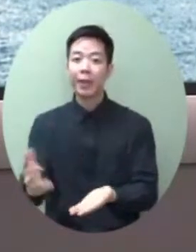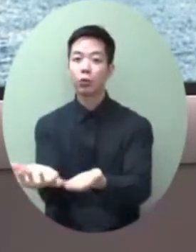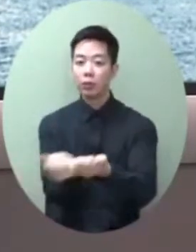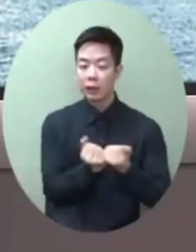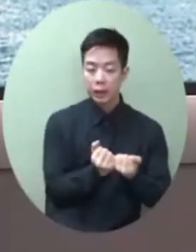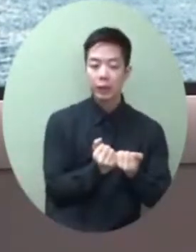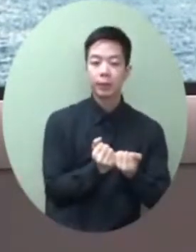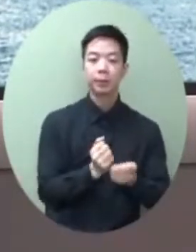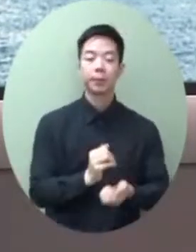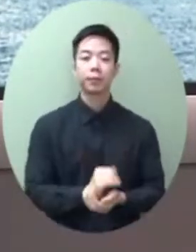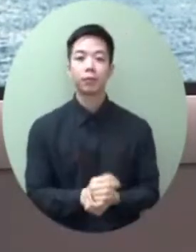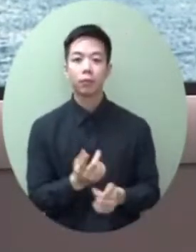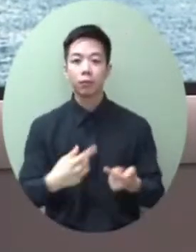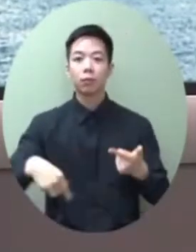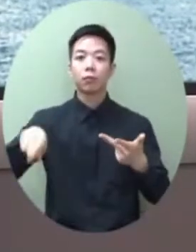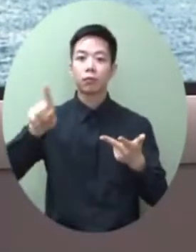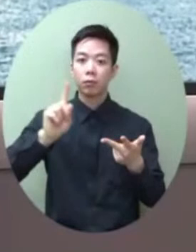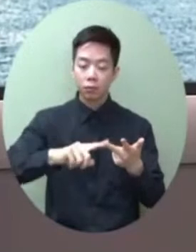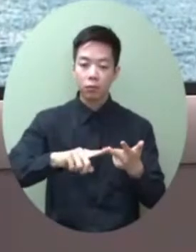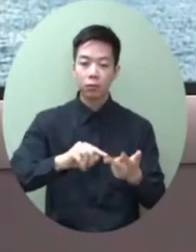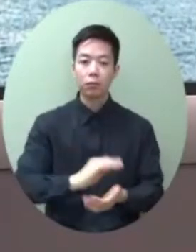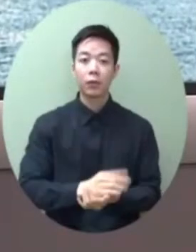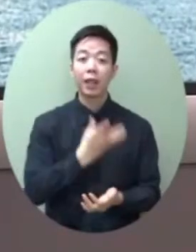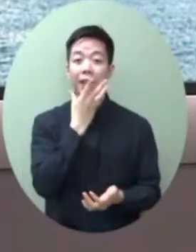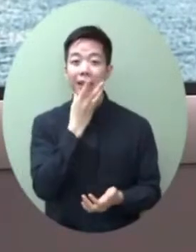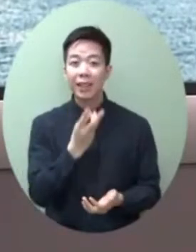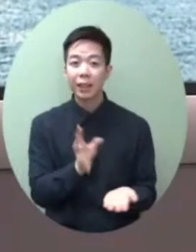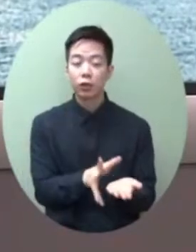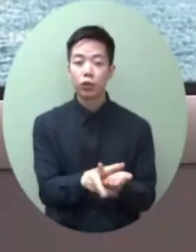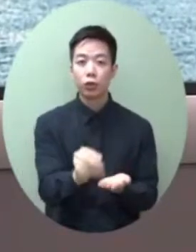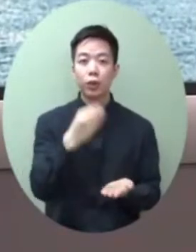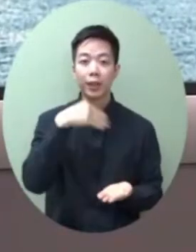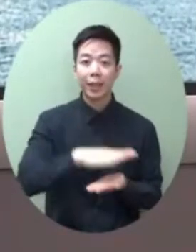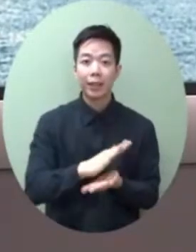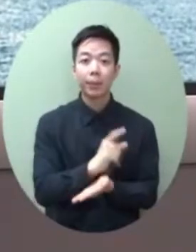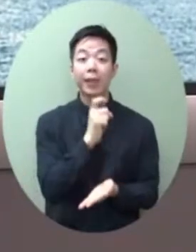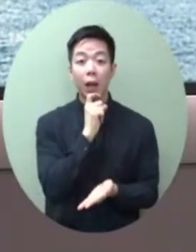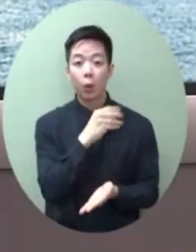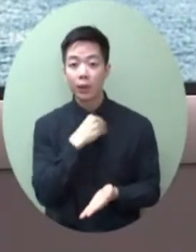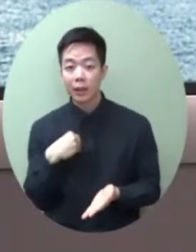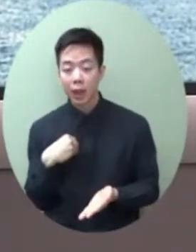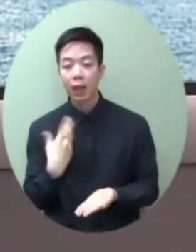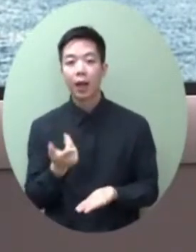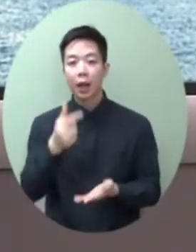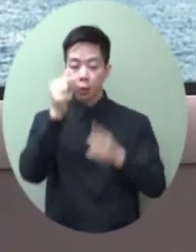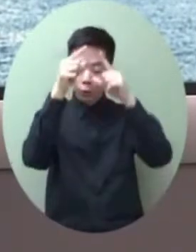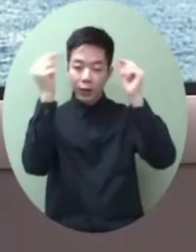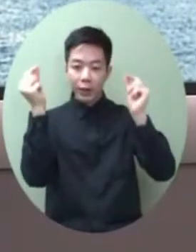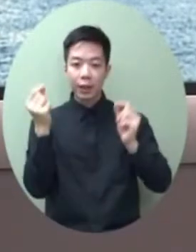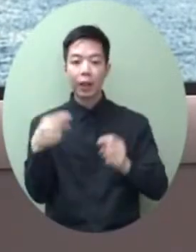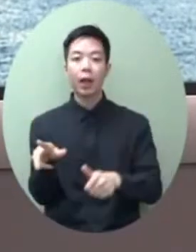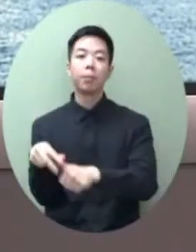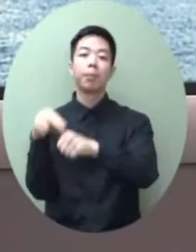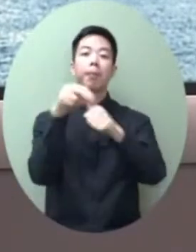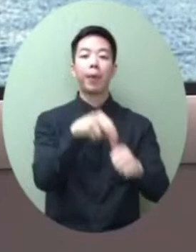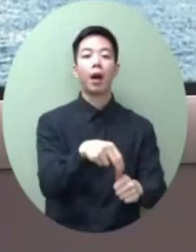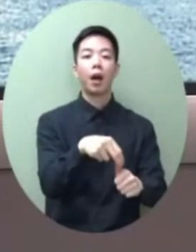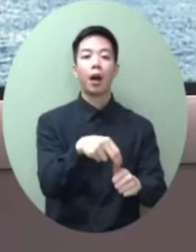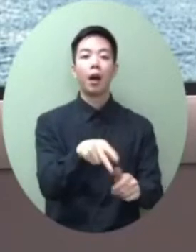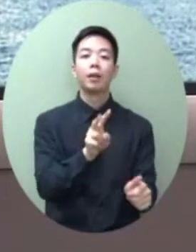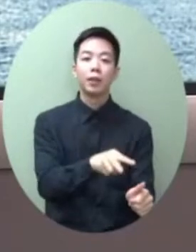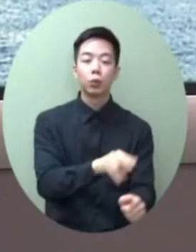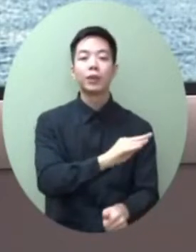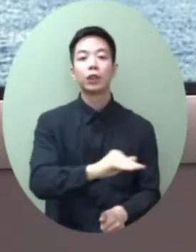Infectious Disease Control Center and try to provide more beds there to receive the patients, and also assign